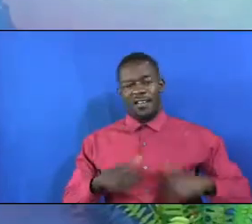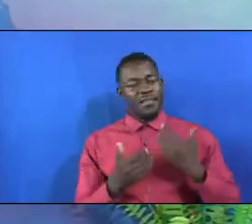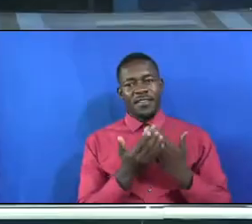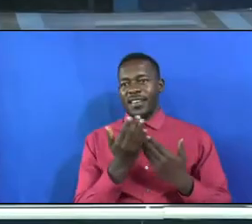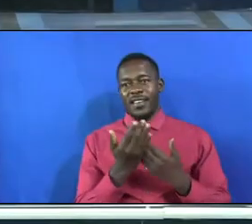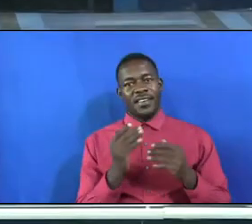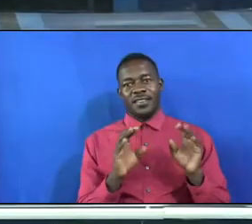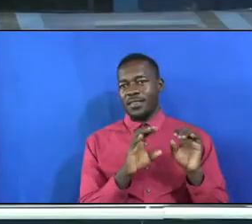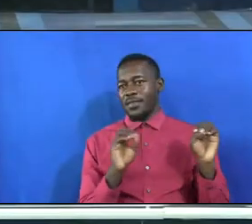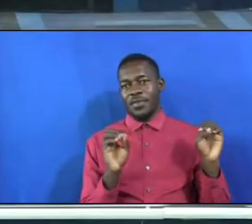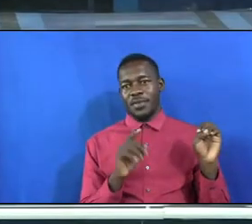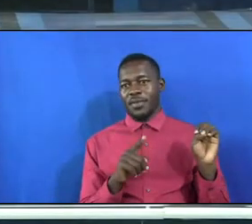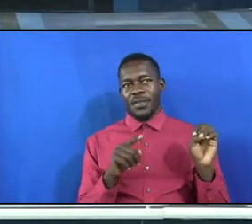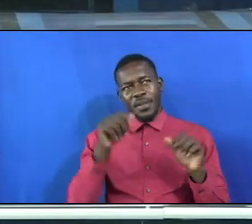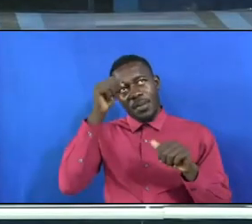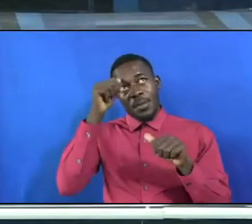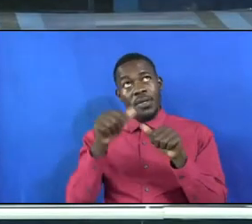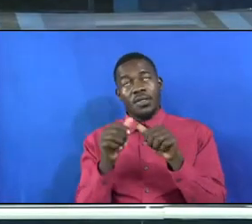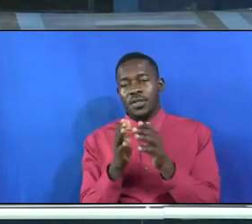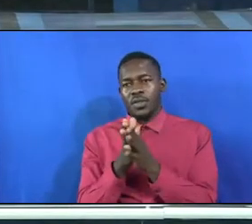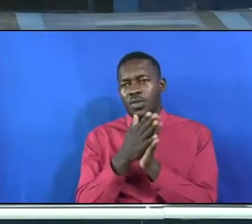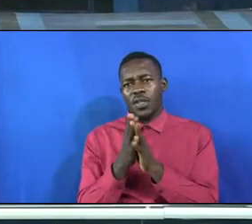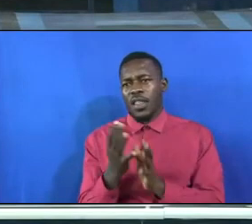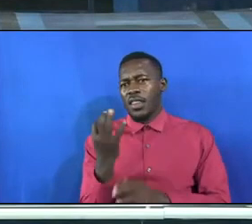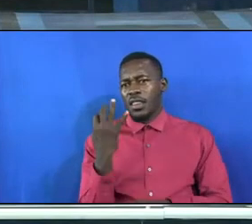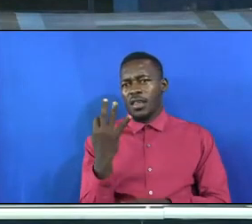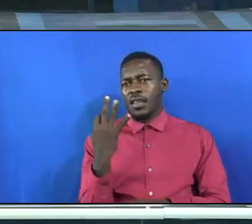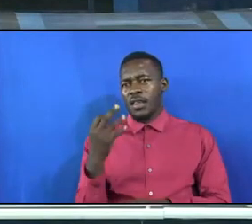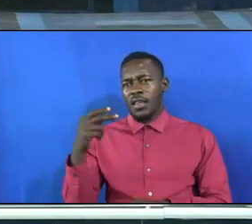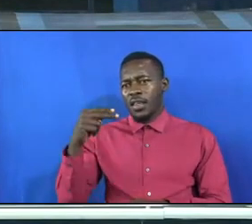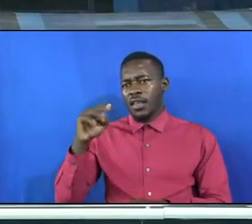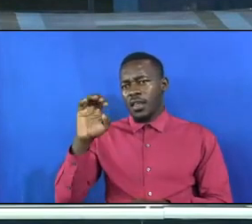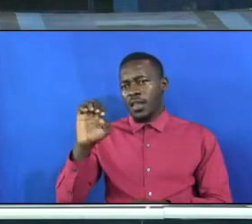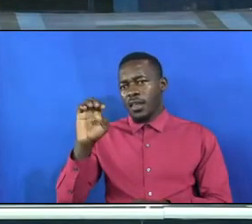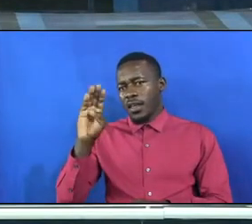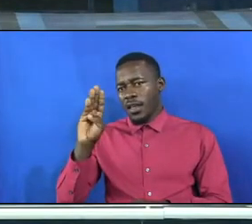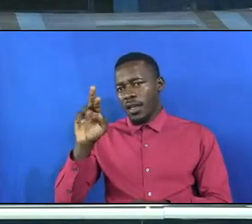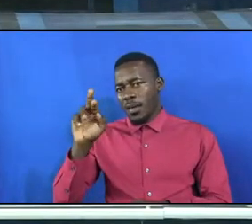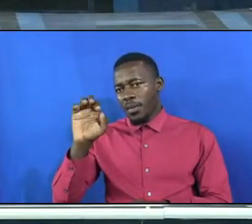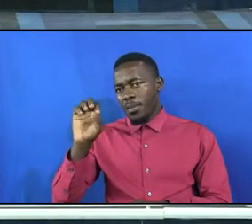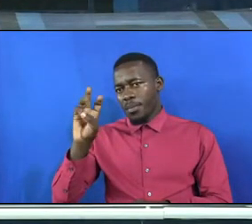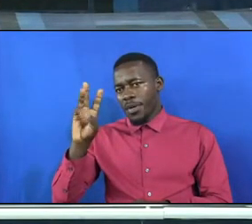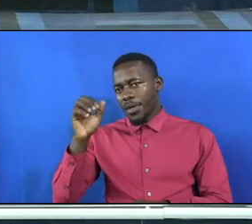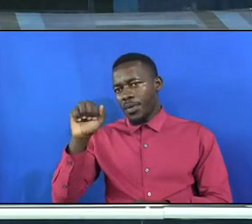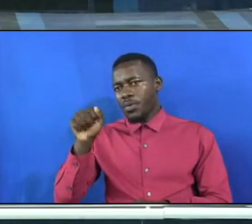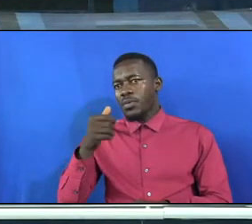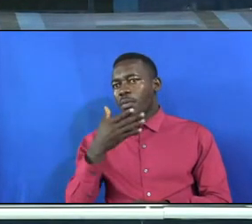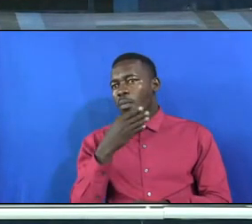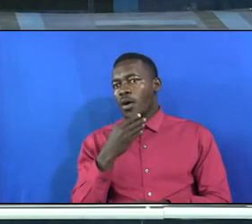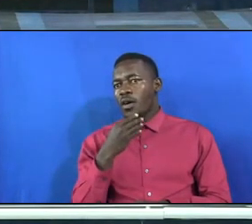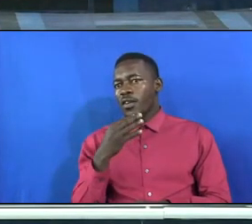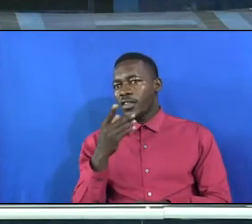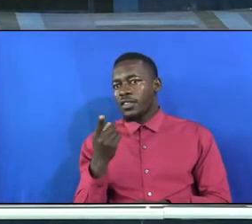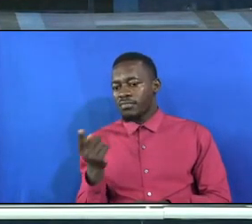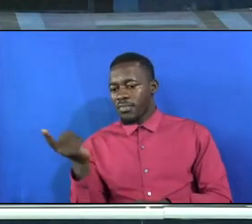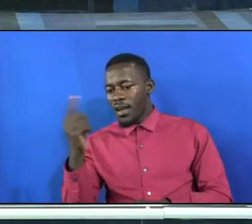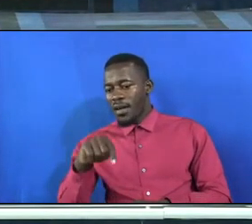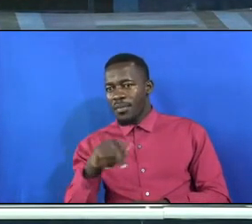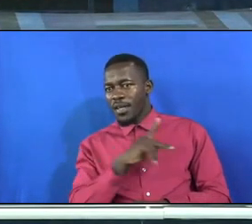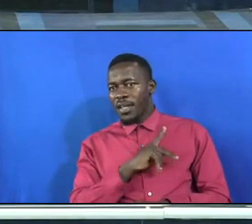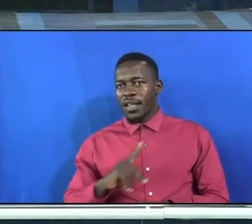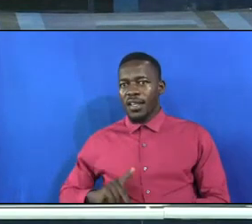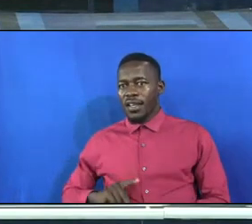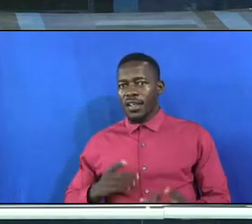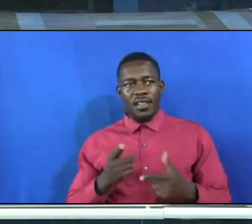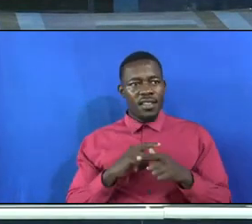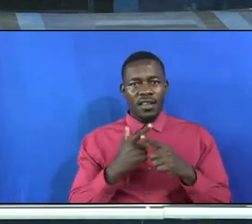was given by the three Hebrew boys before the king? They said, "We will not be careful to answer you